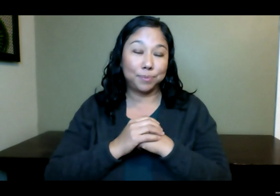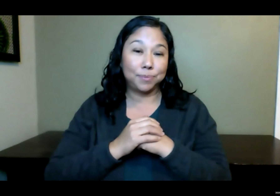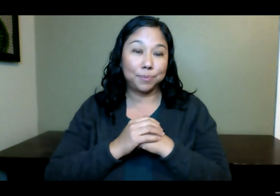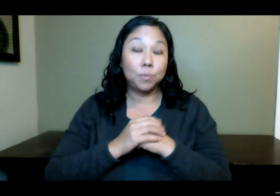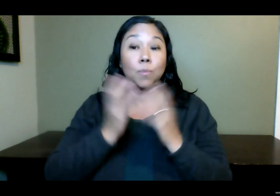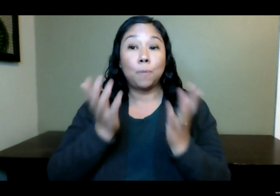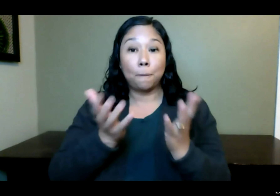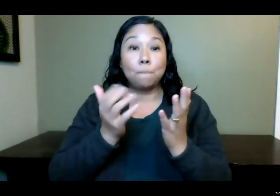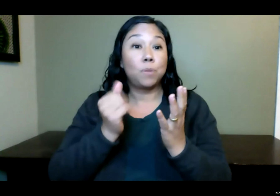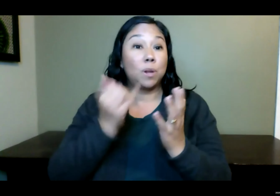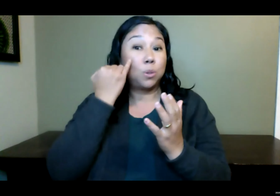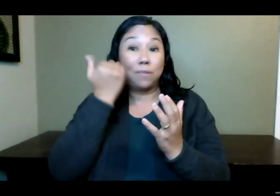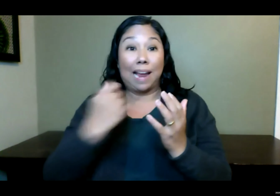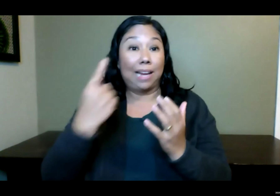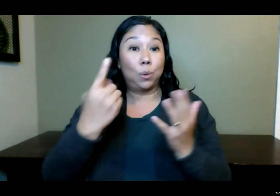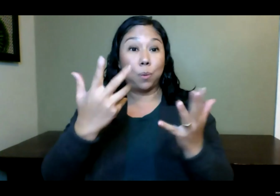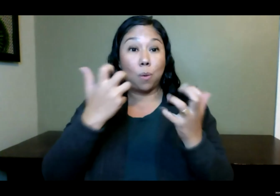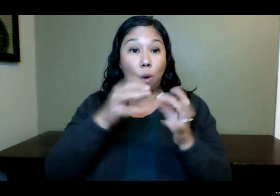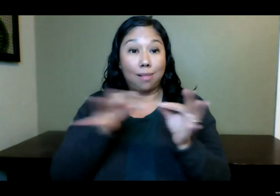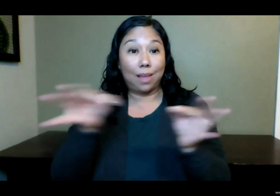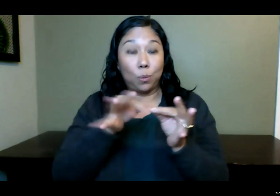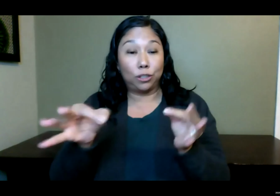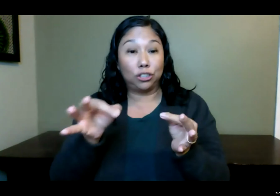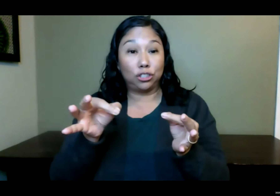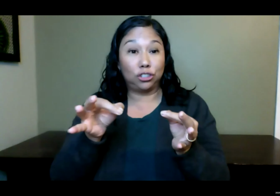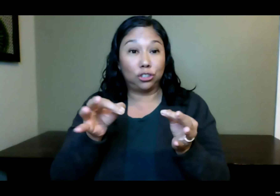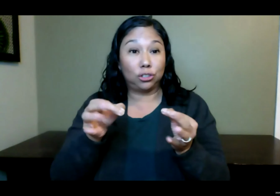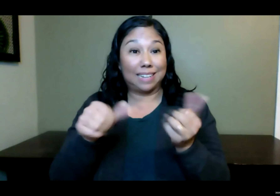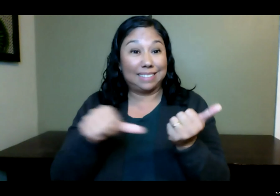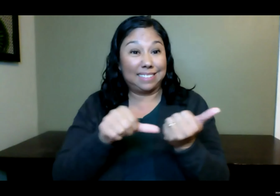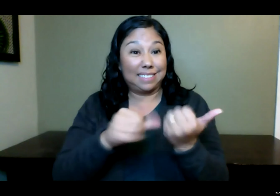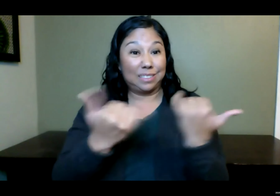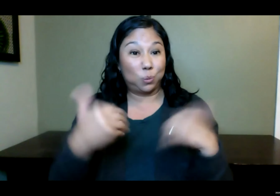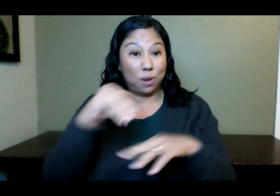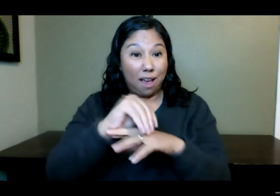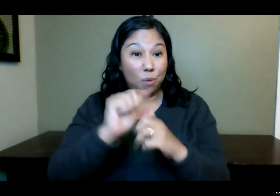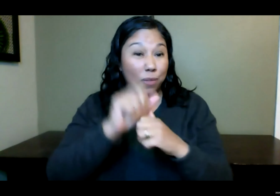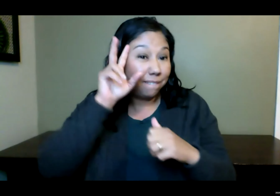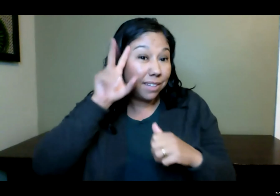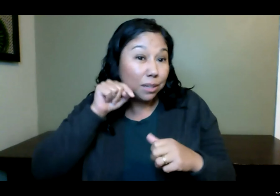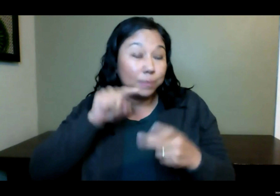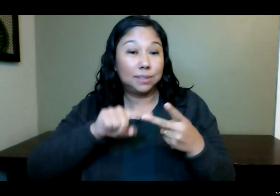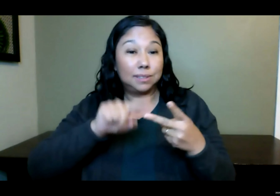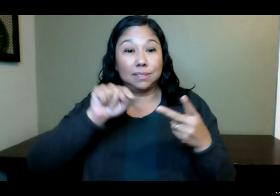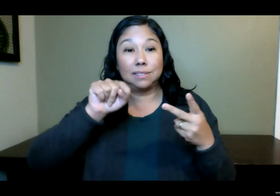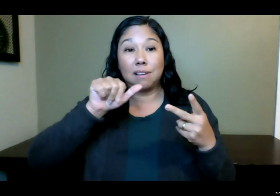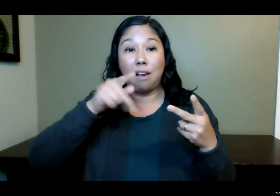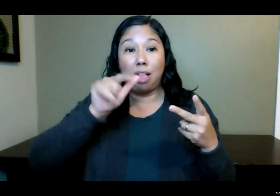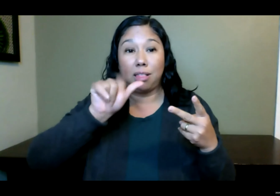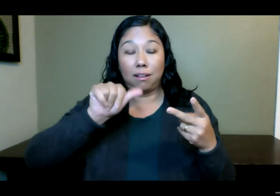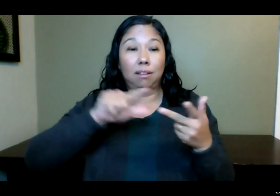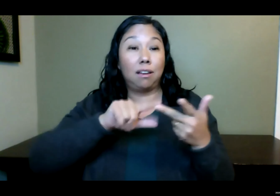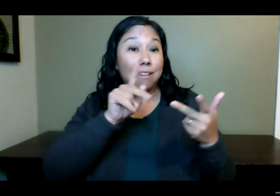So if anyone would like language assistance tonight with Vietnamese, Tagalog, or Karen